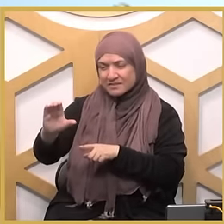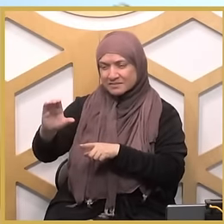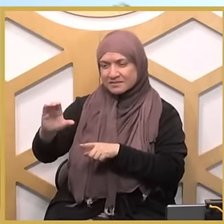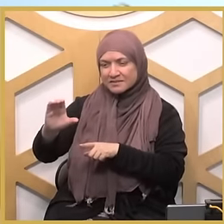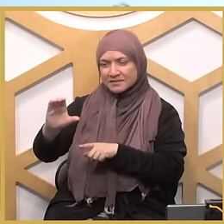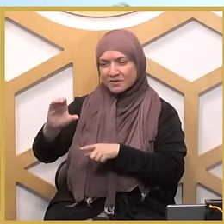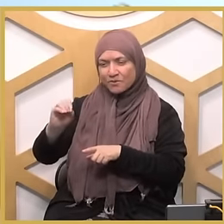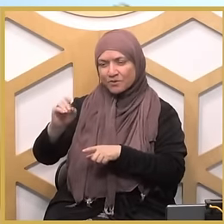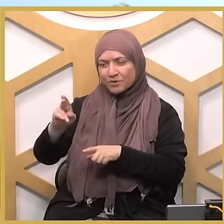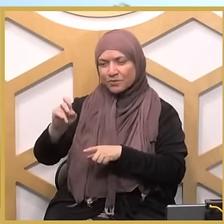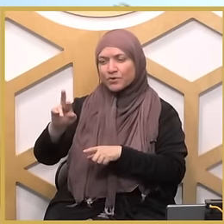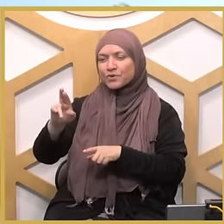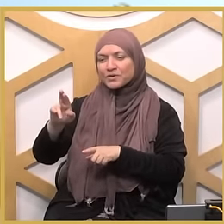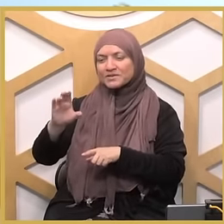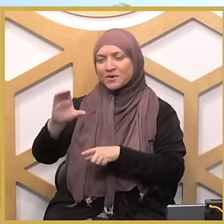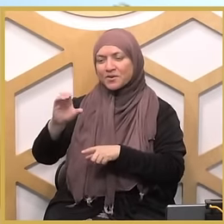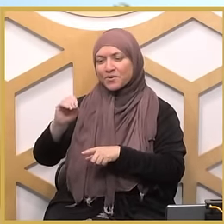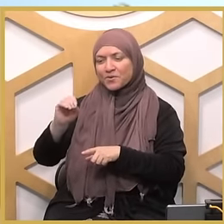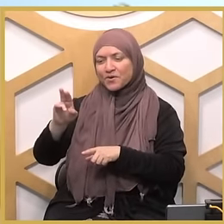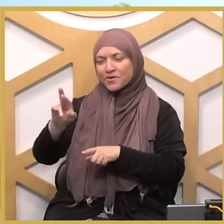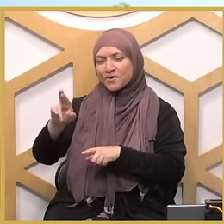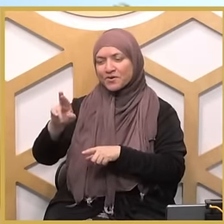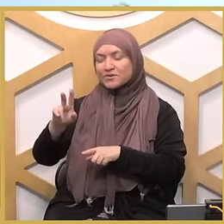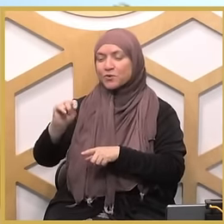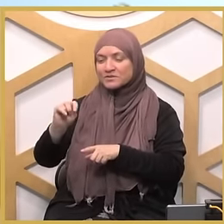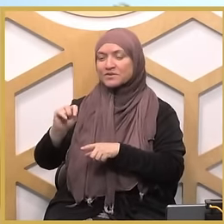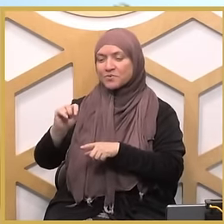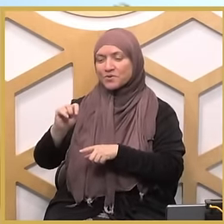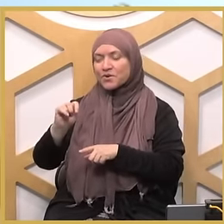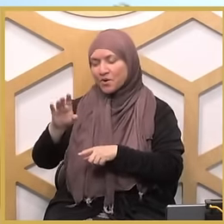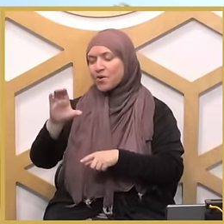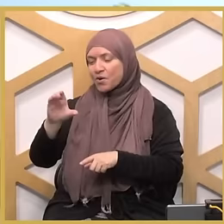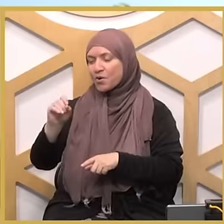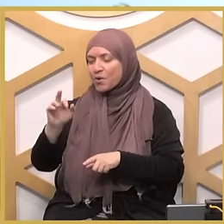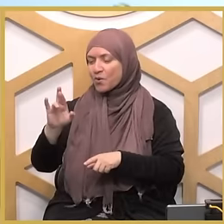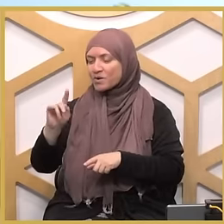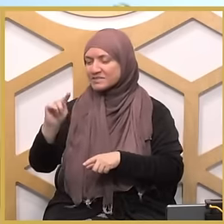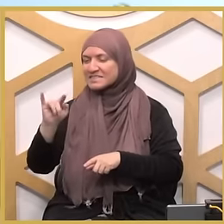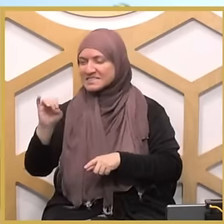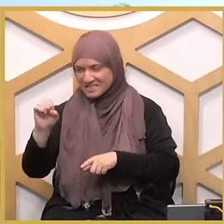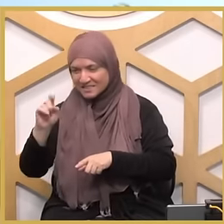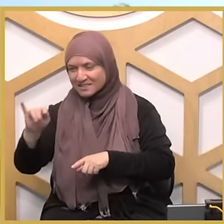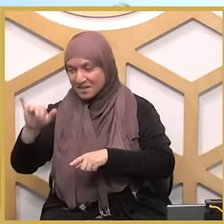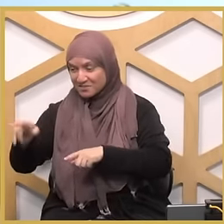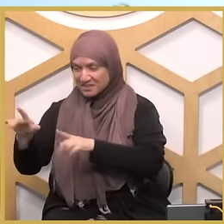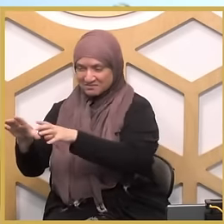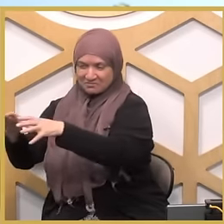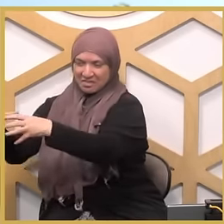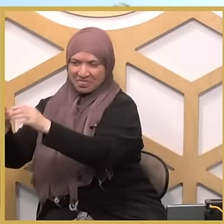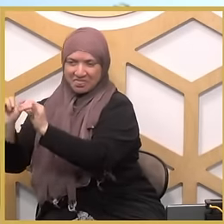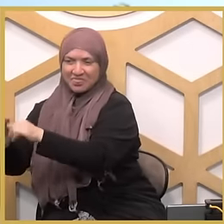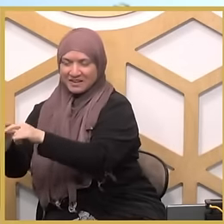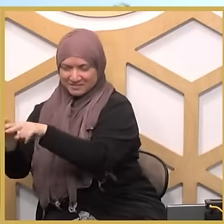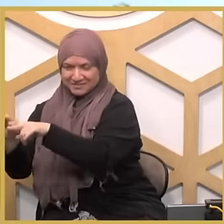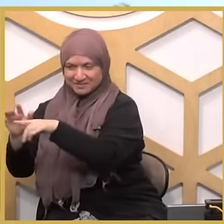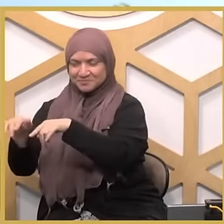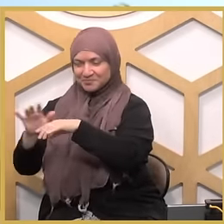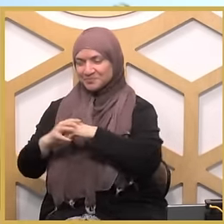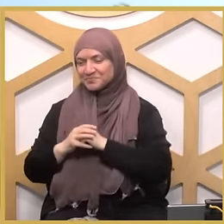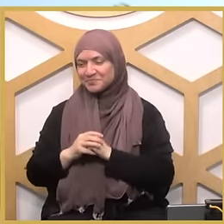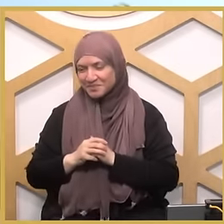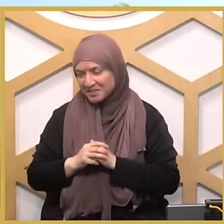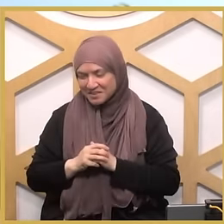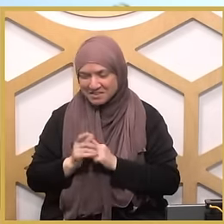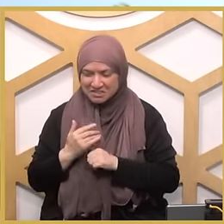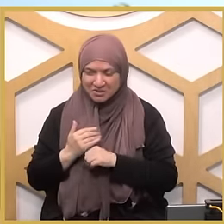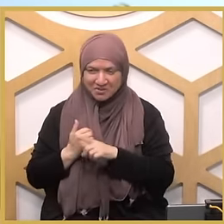ta'ala. And Allah subhanahu wa ta'ala sets boundaries and gives you rules. And you hate to disappoint Allah subhanahu wa ta'ala, who is